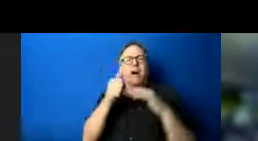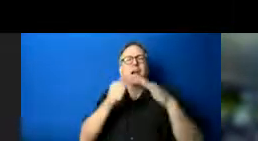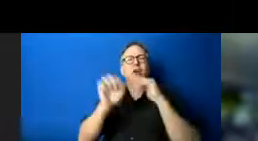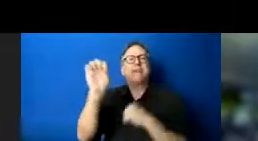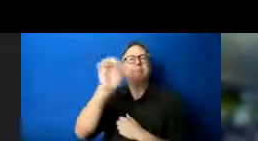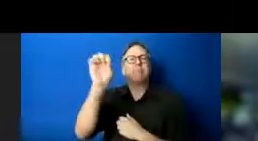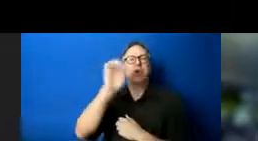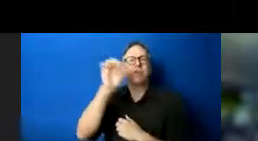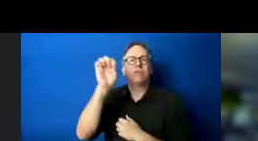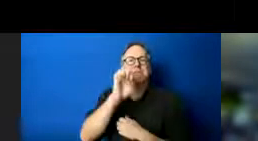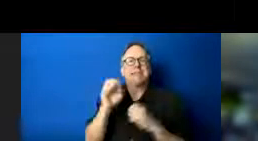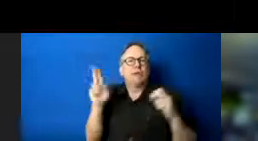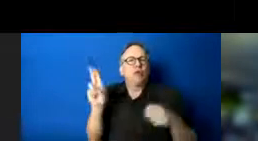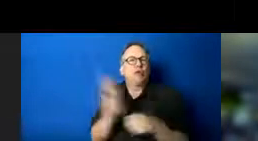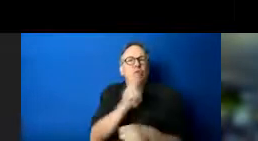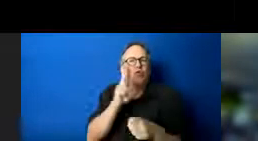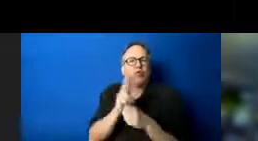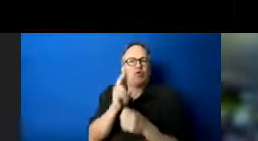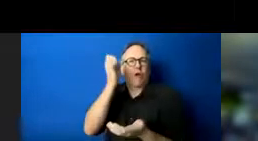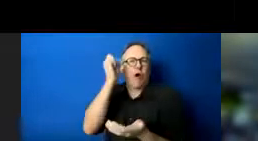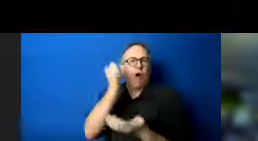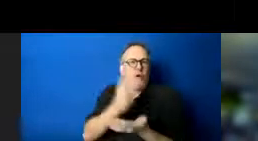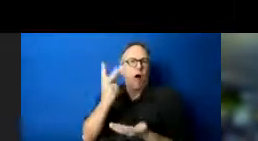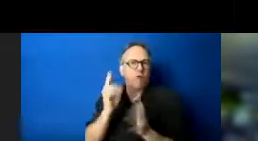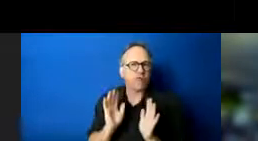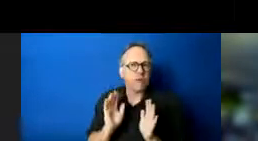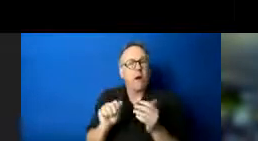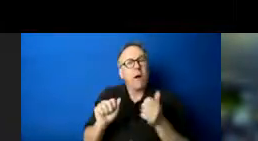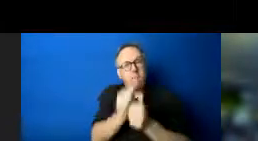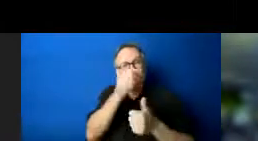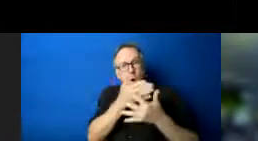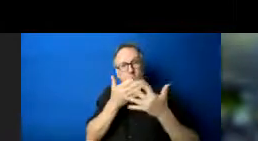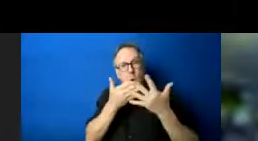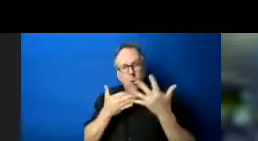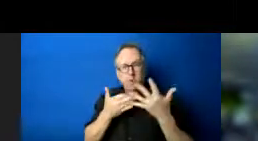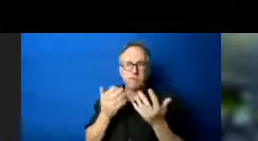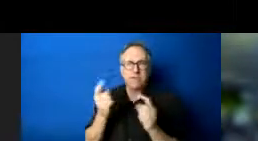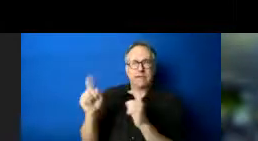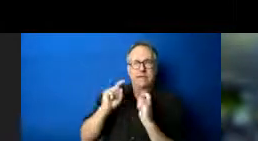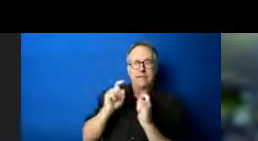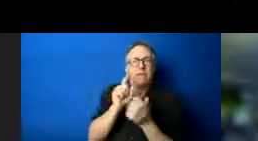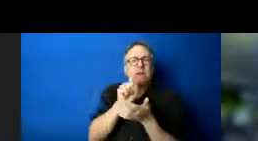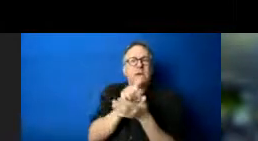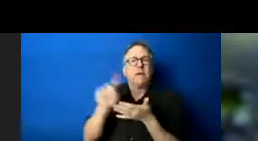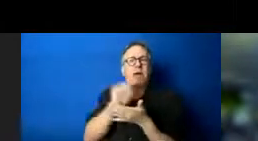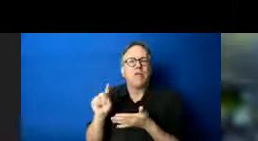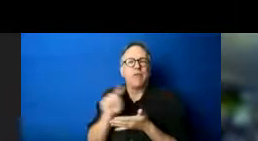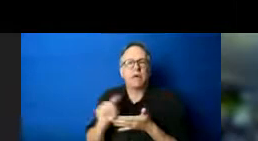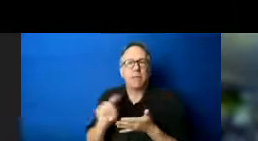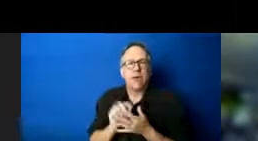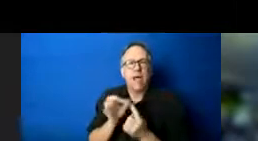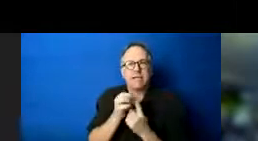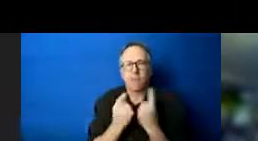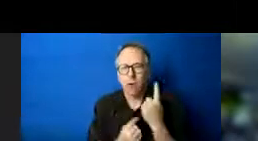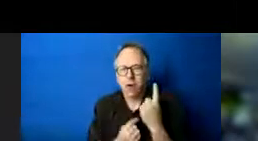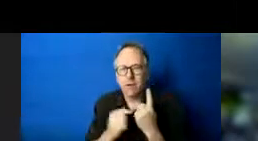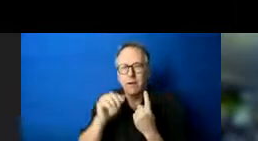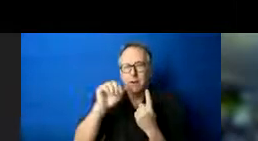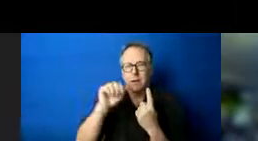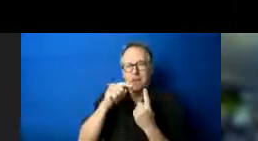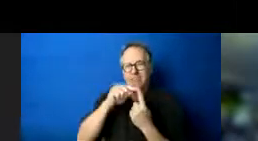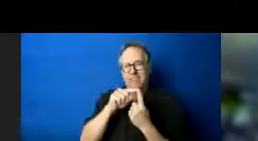use authorization. And most are allocated on a weekly basis, except for one of them, which is